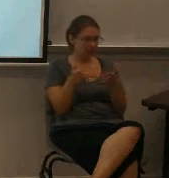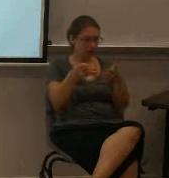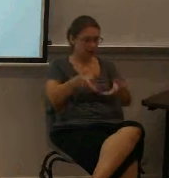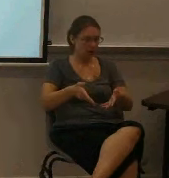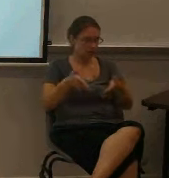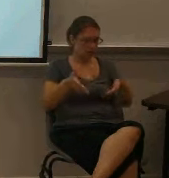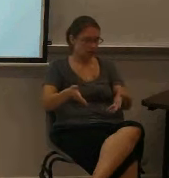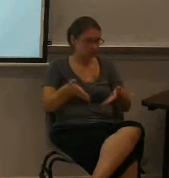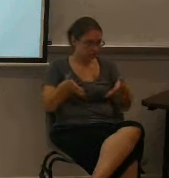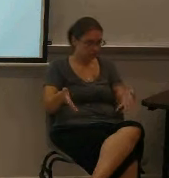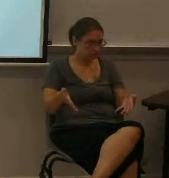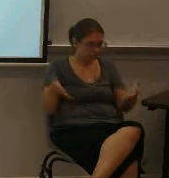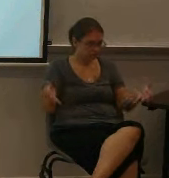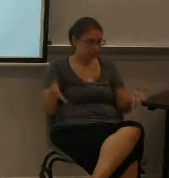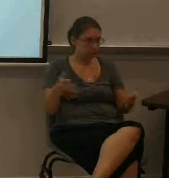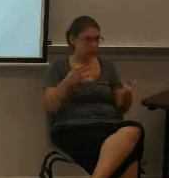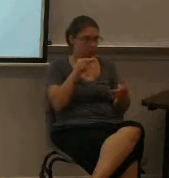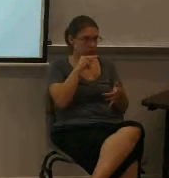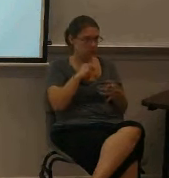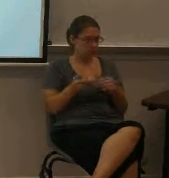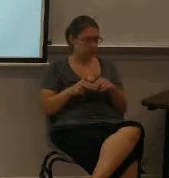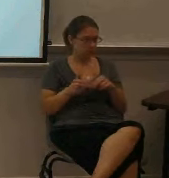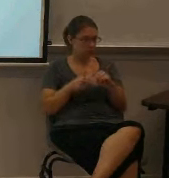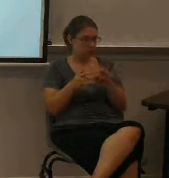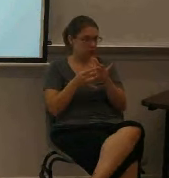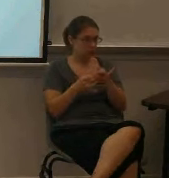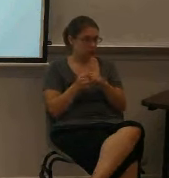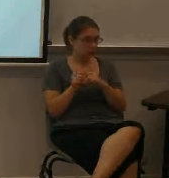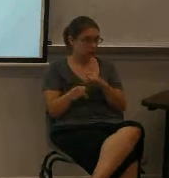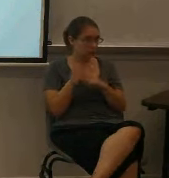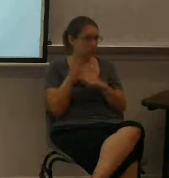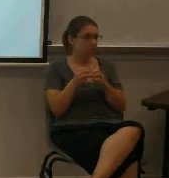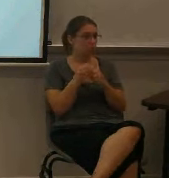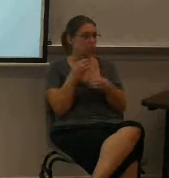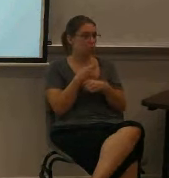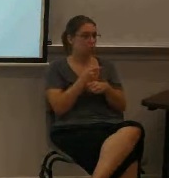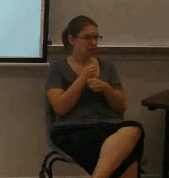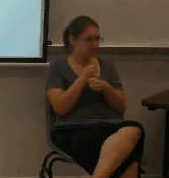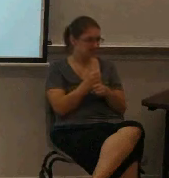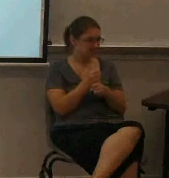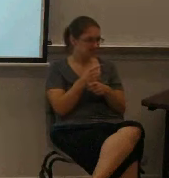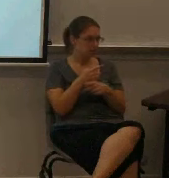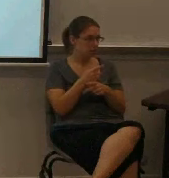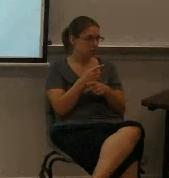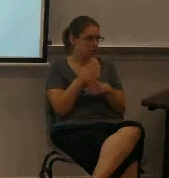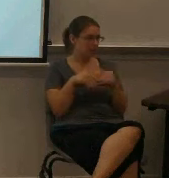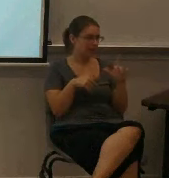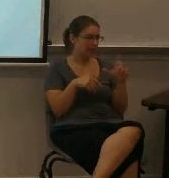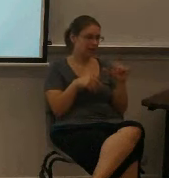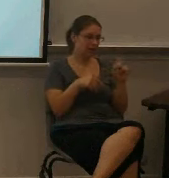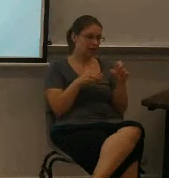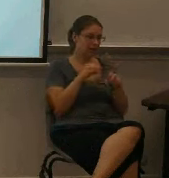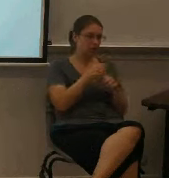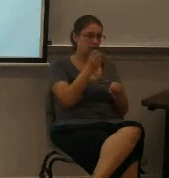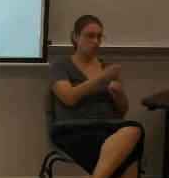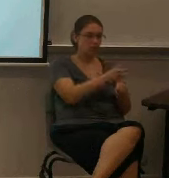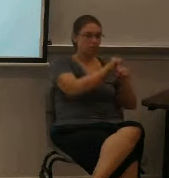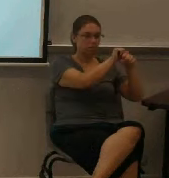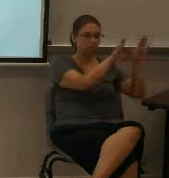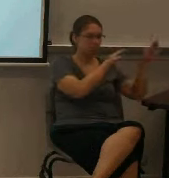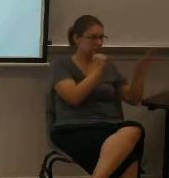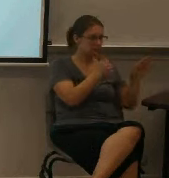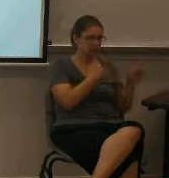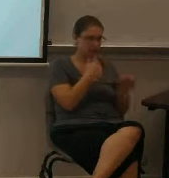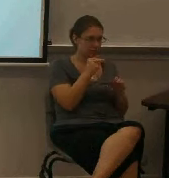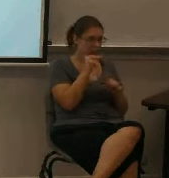deposited, in nutrients associated with those would be more productive than a lake up in the Rocky Mountains, right, that doesn't have